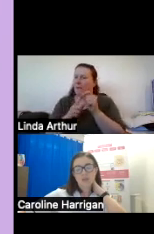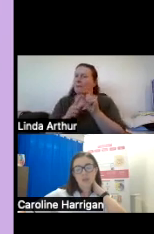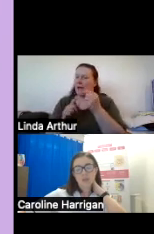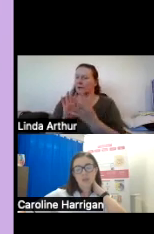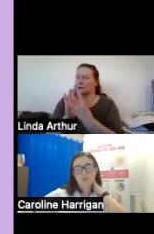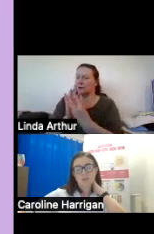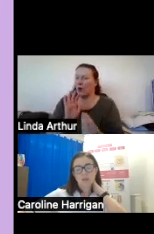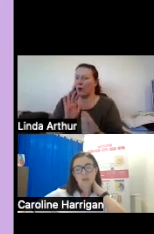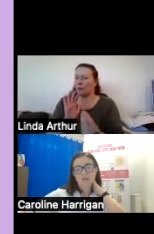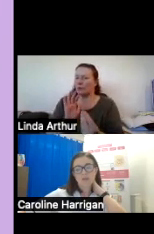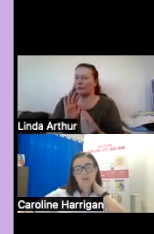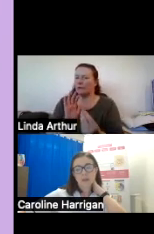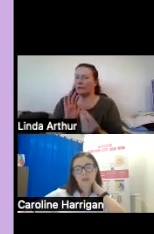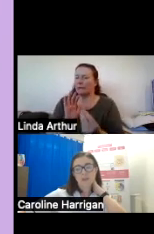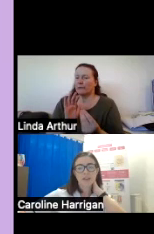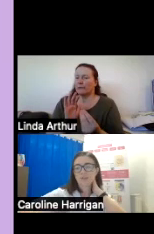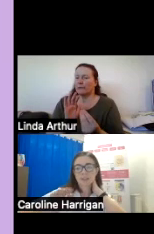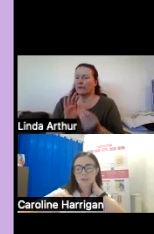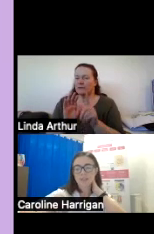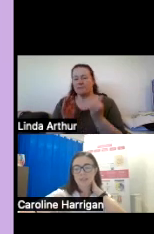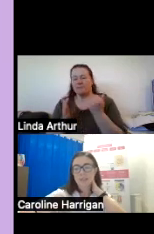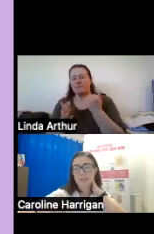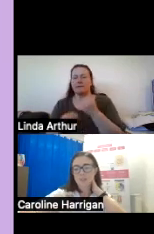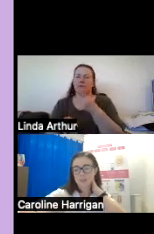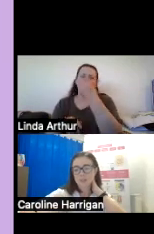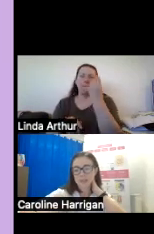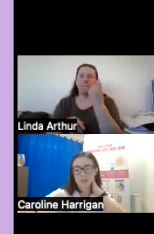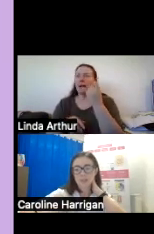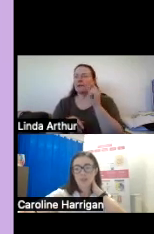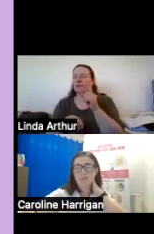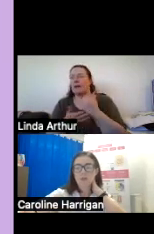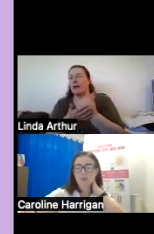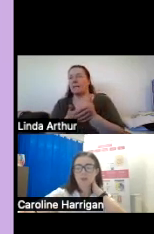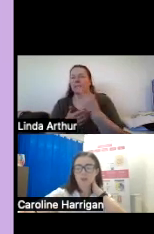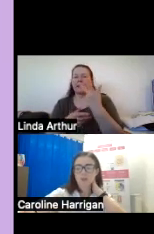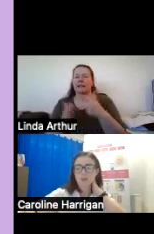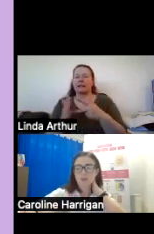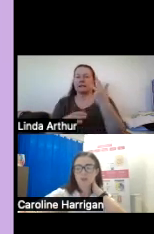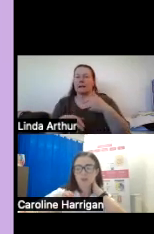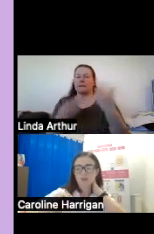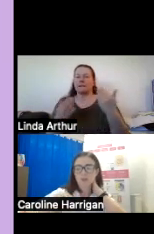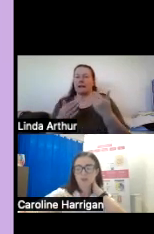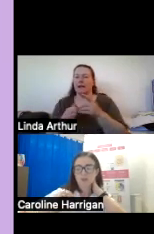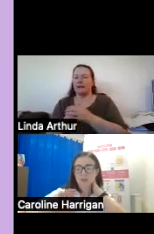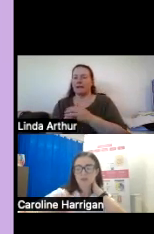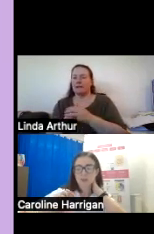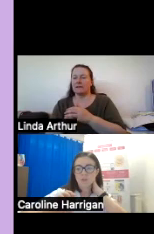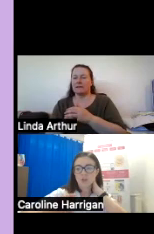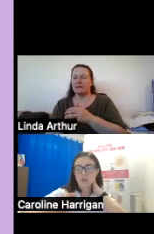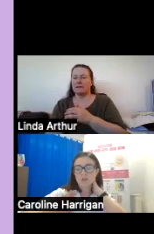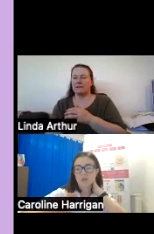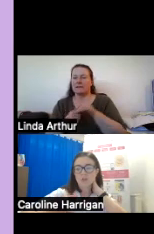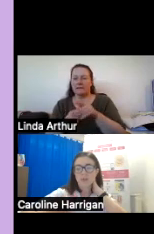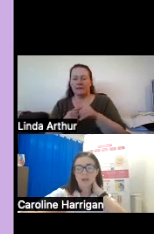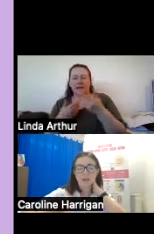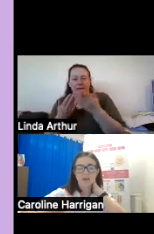download, and it will, you can set a reminder, say 3 times a day, it'll also tell you to do them. It also gives you that wee